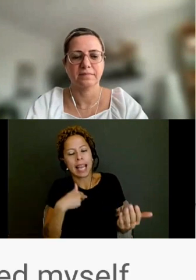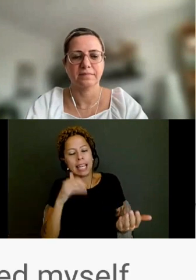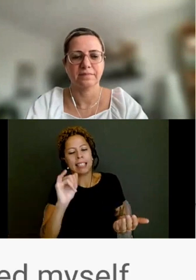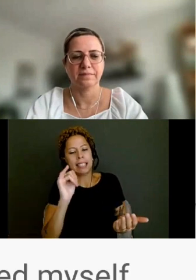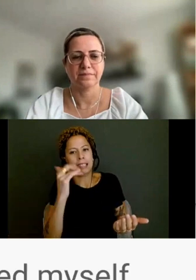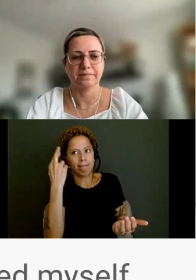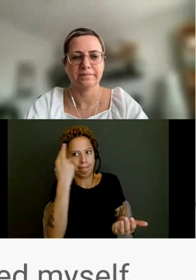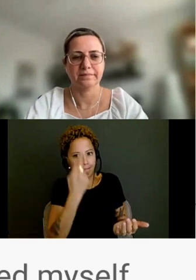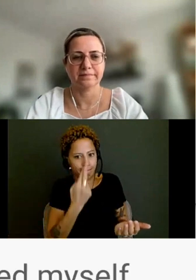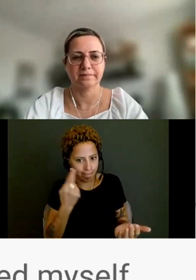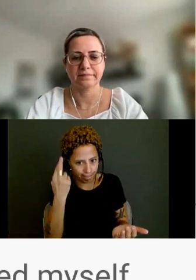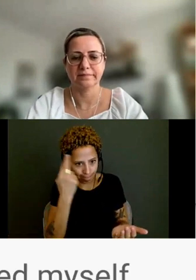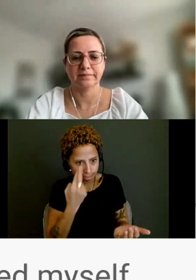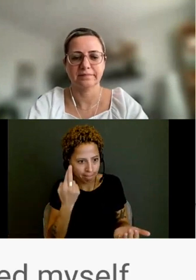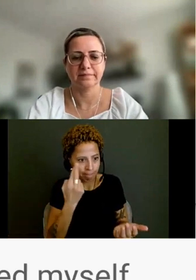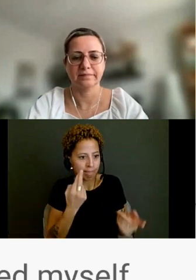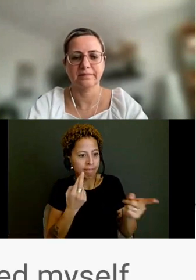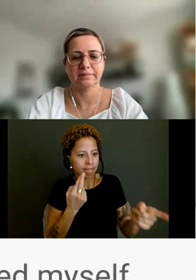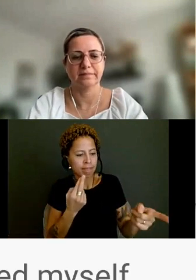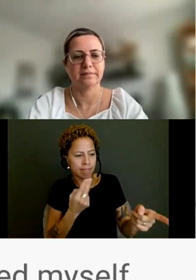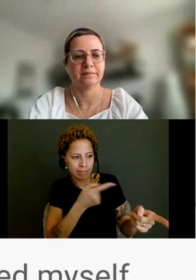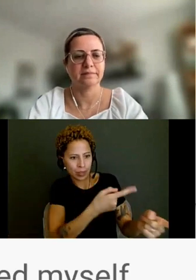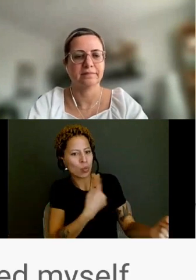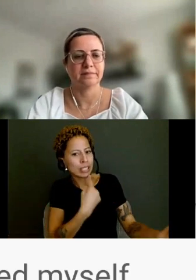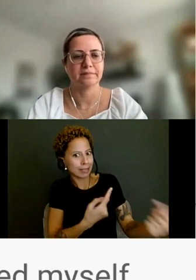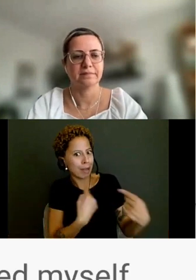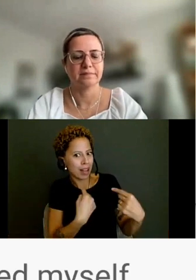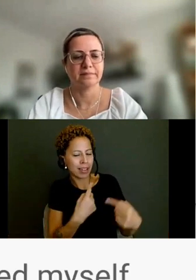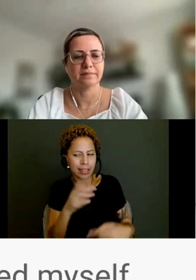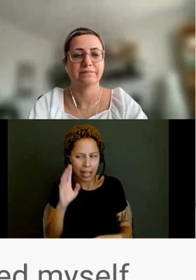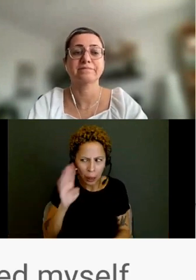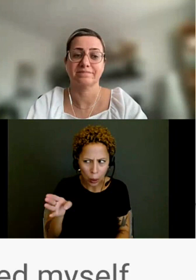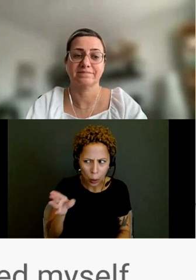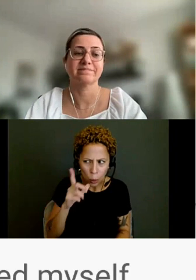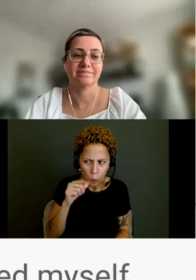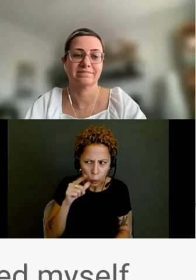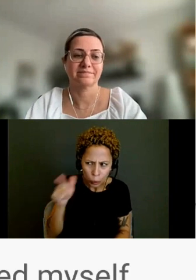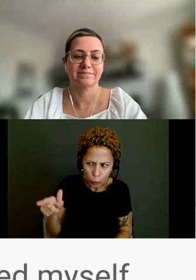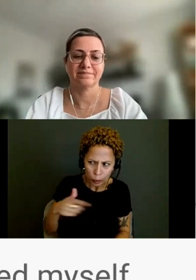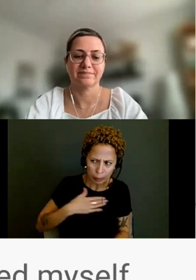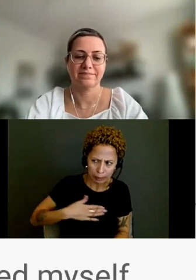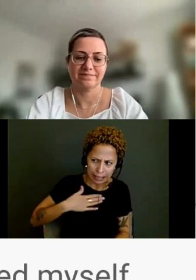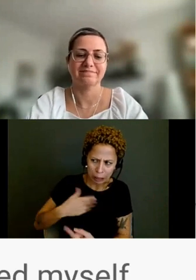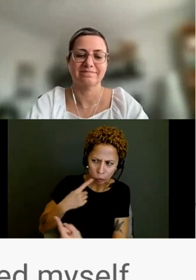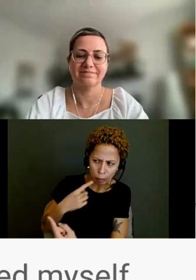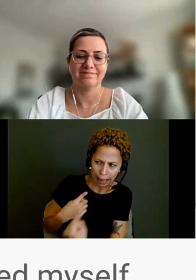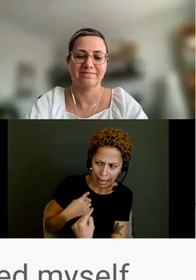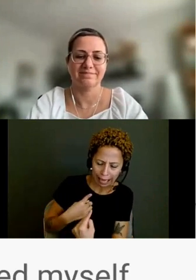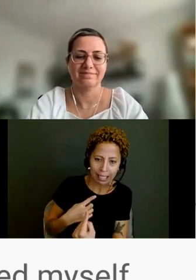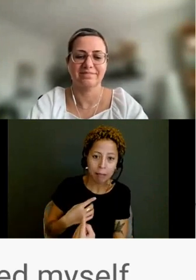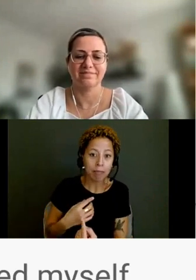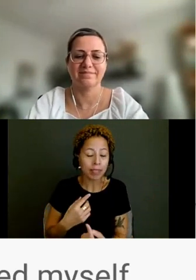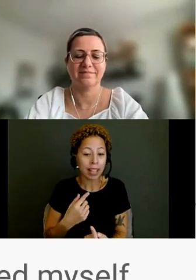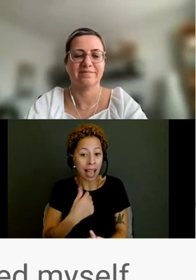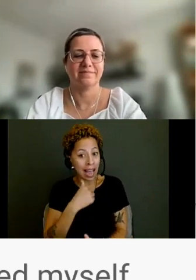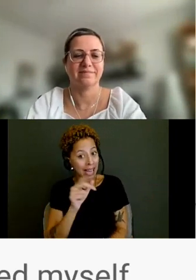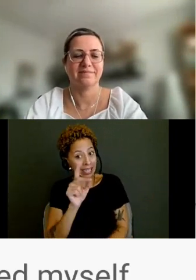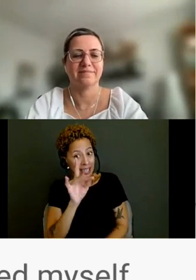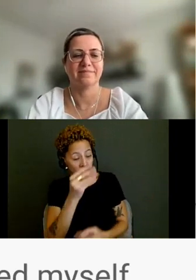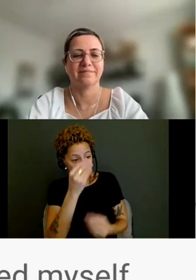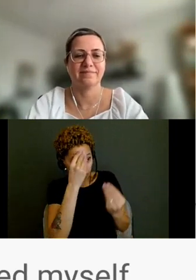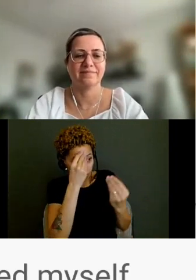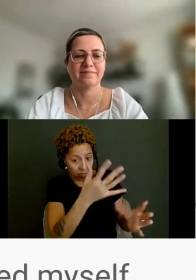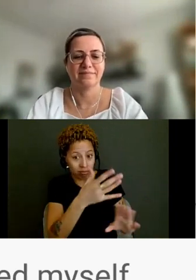this is one of the responses I got. Hi, I'm not sure who I'm talking to. Please reply. And I did identify myself, but it's